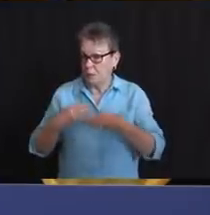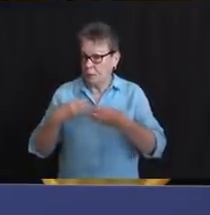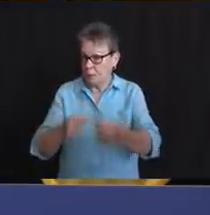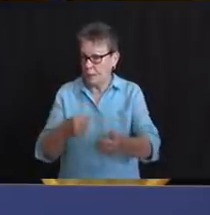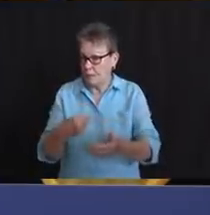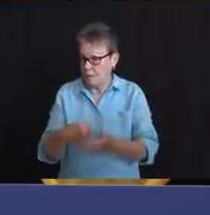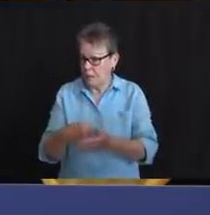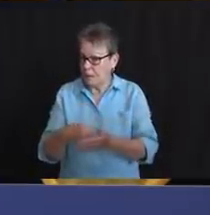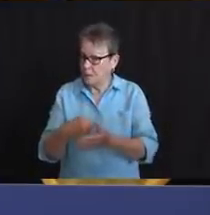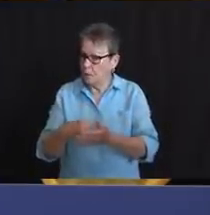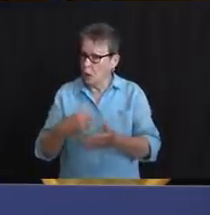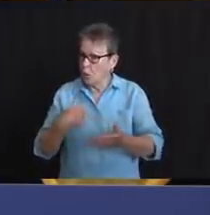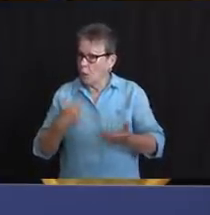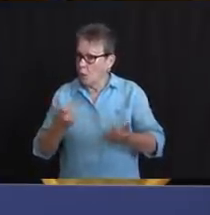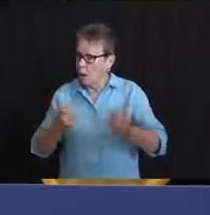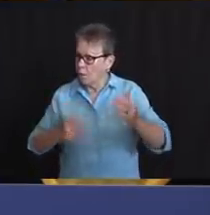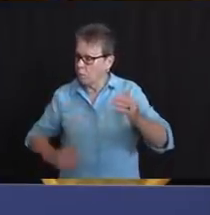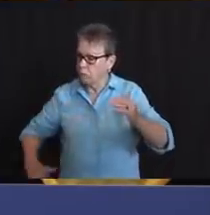is